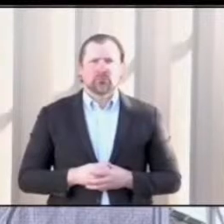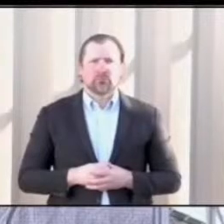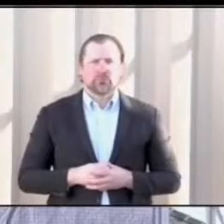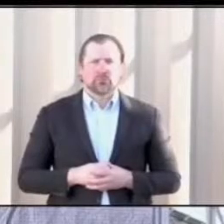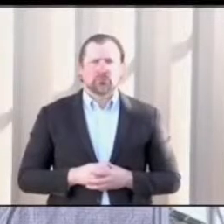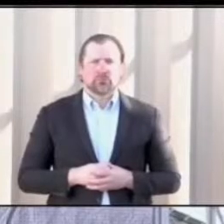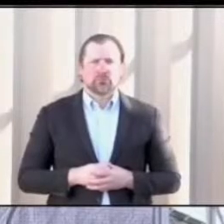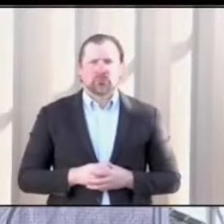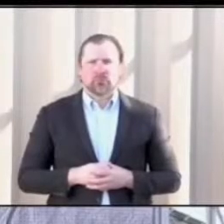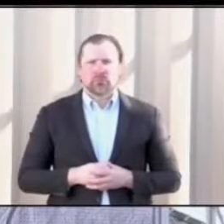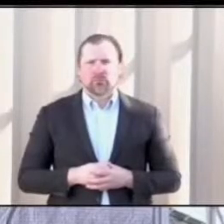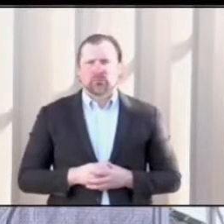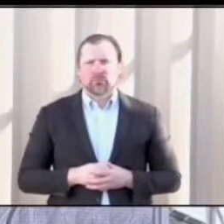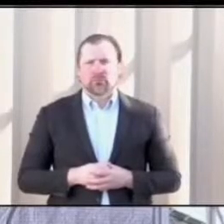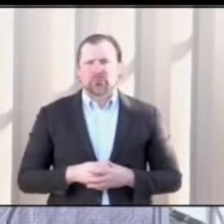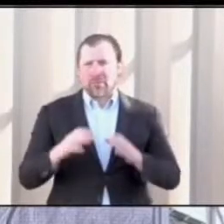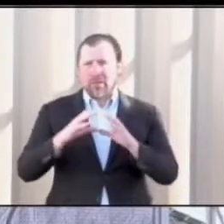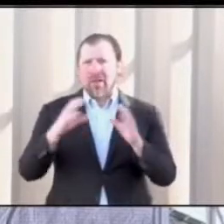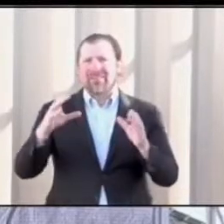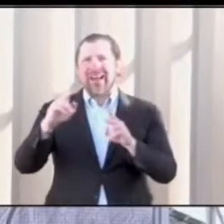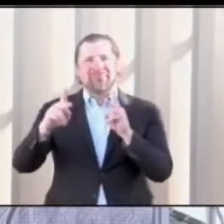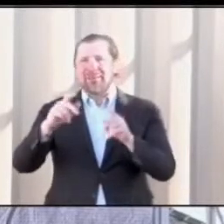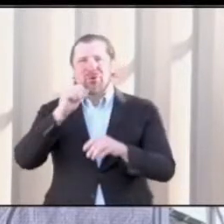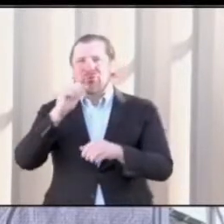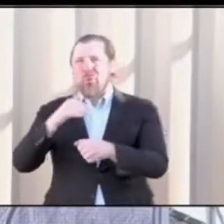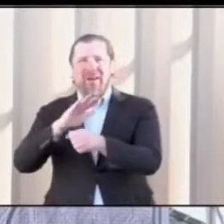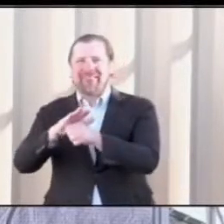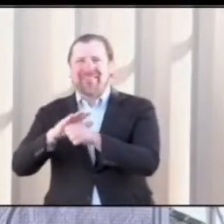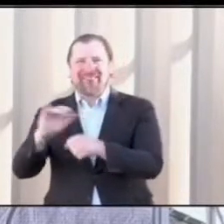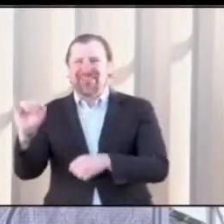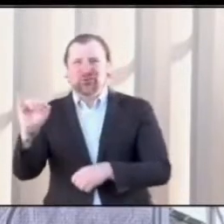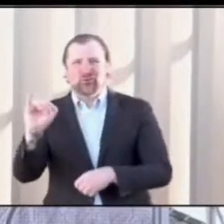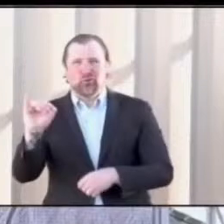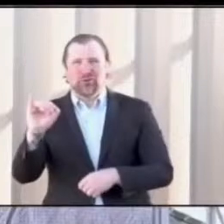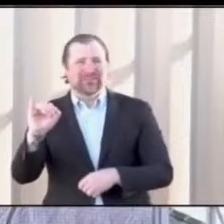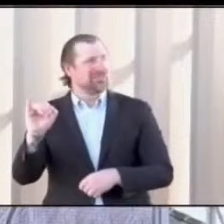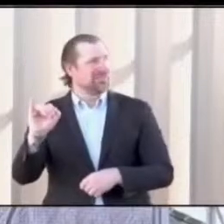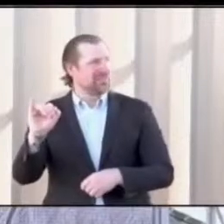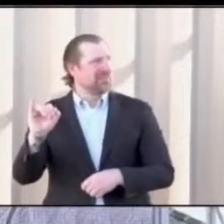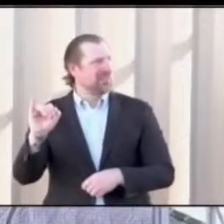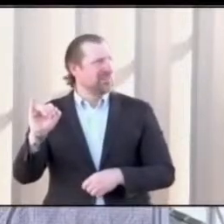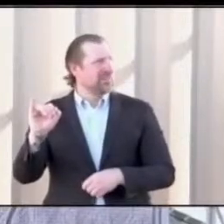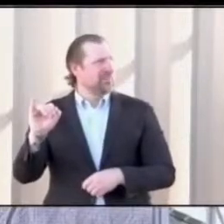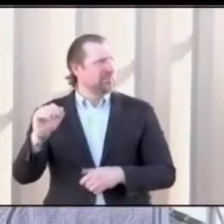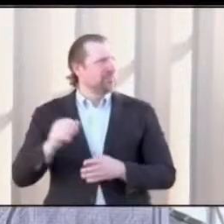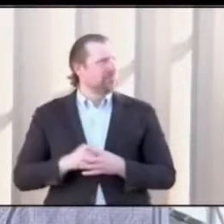when a lot of folks are underinsured, and they are going to